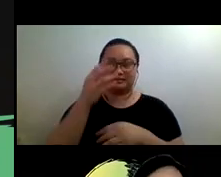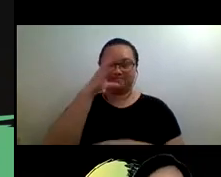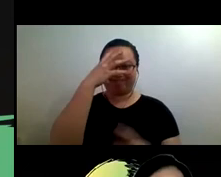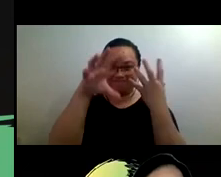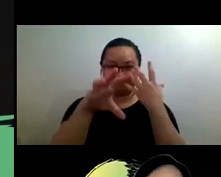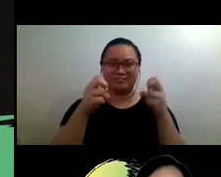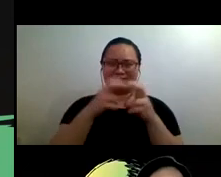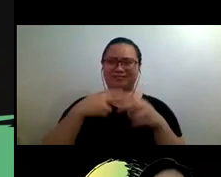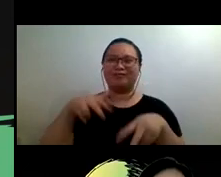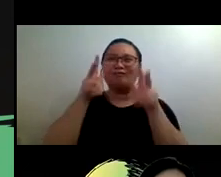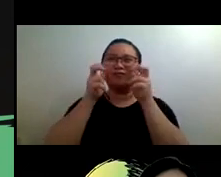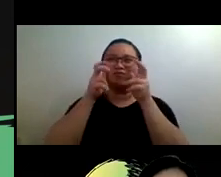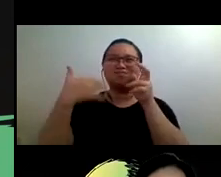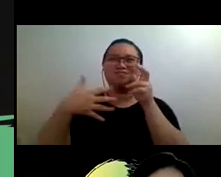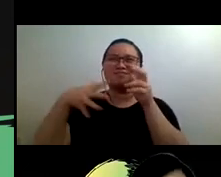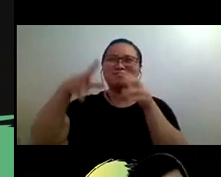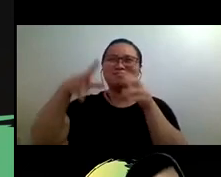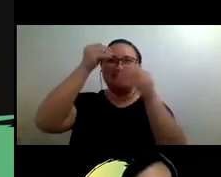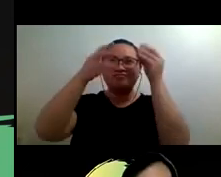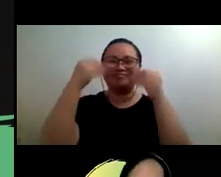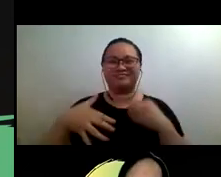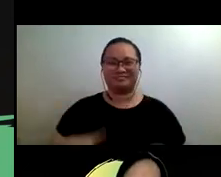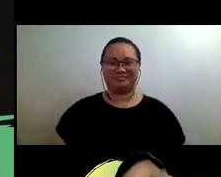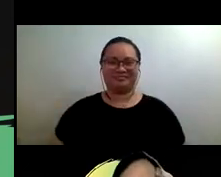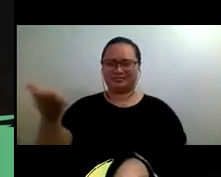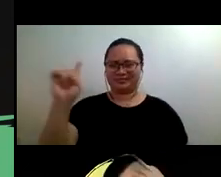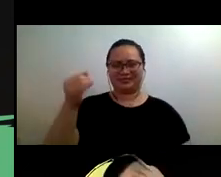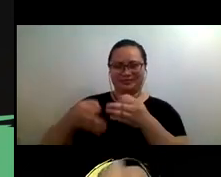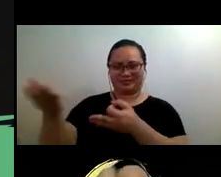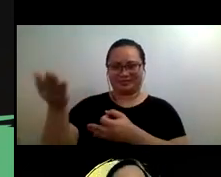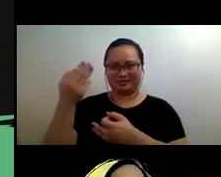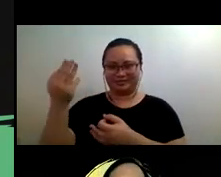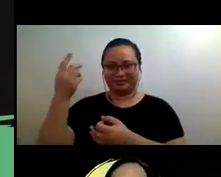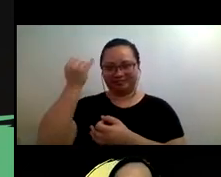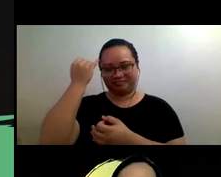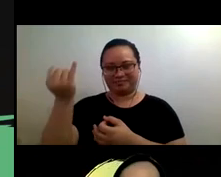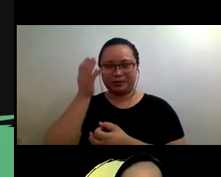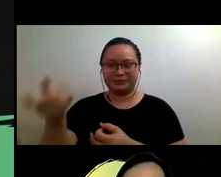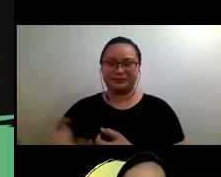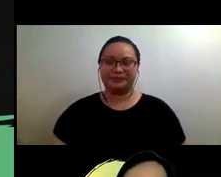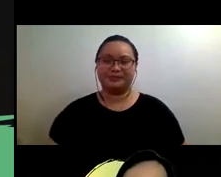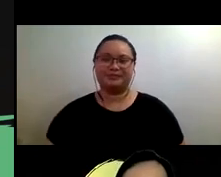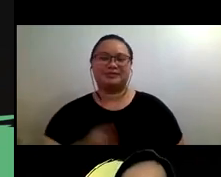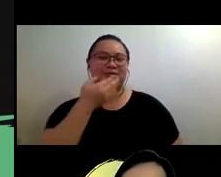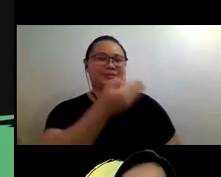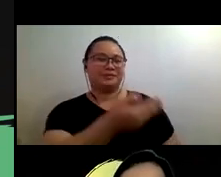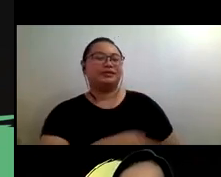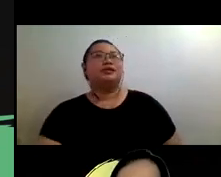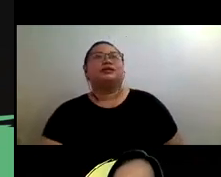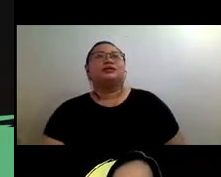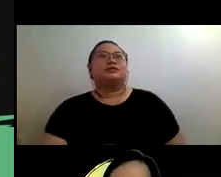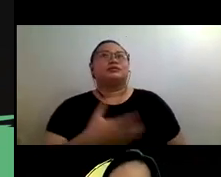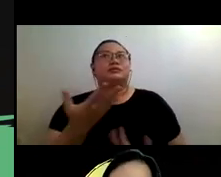unlearning. Ano? So, ikaw, Jemai, anong mga takeaways mo? Thank you, Nolz. No? Siguro to share a little